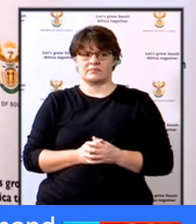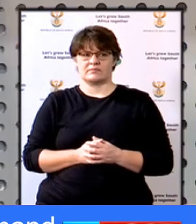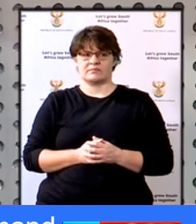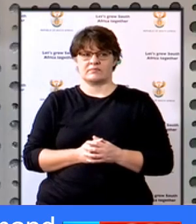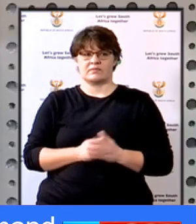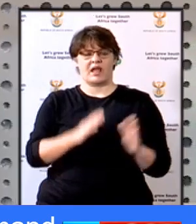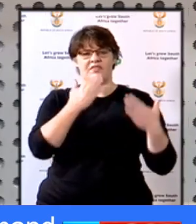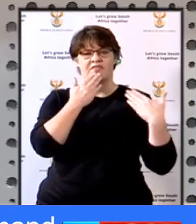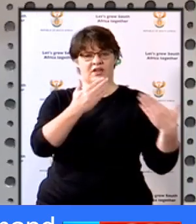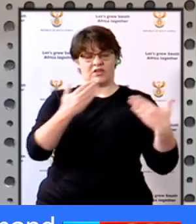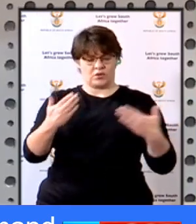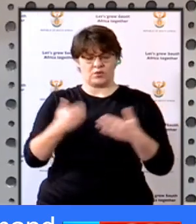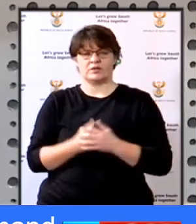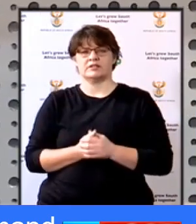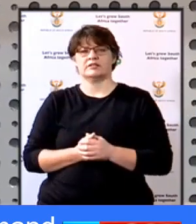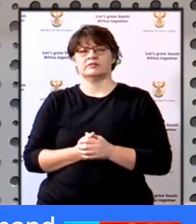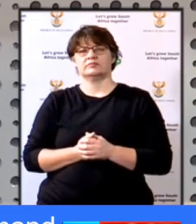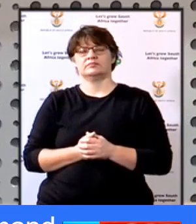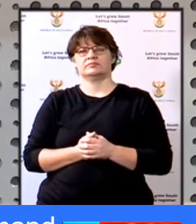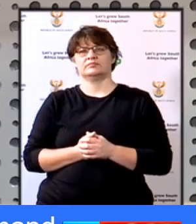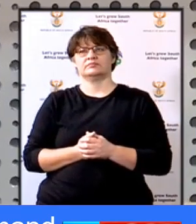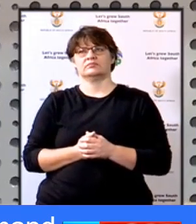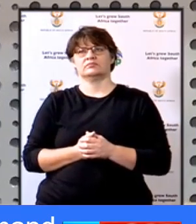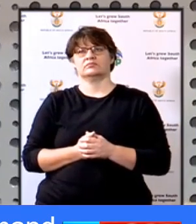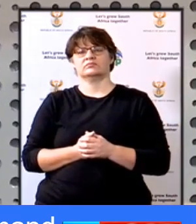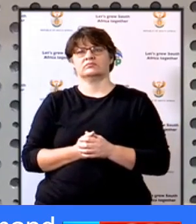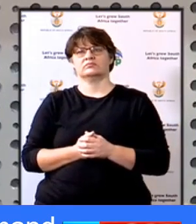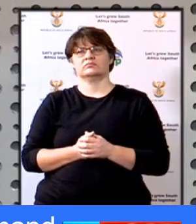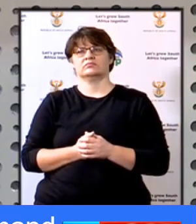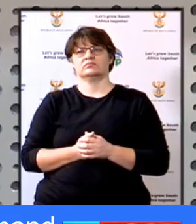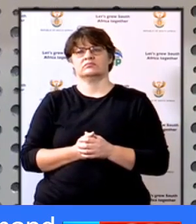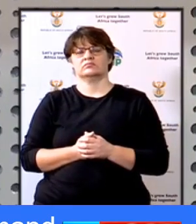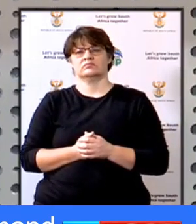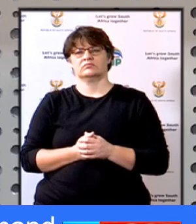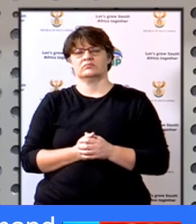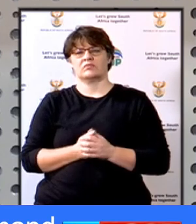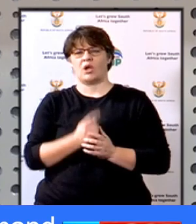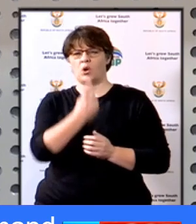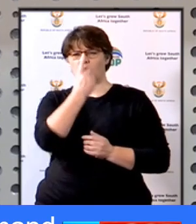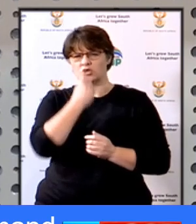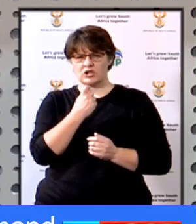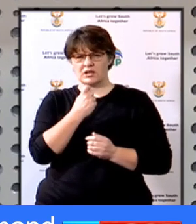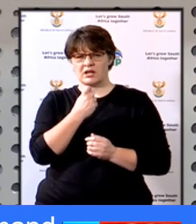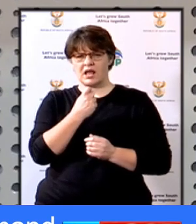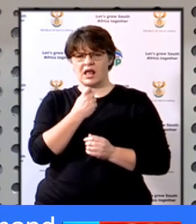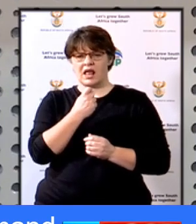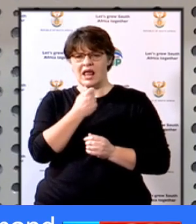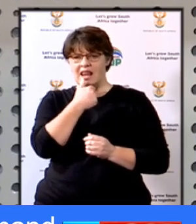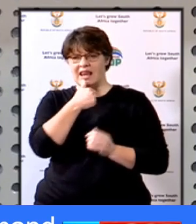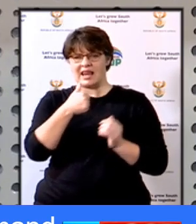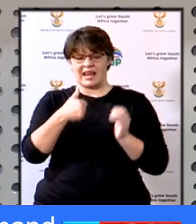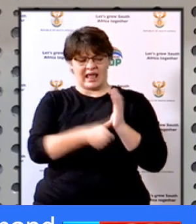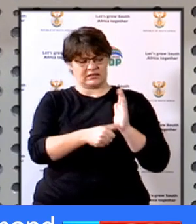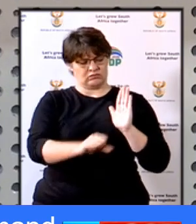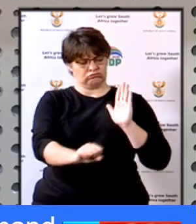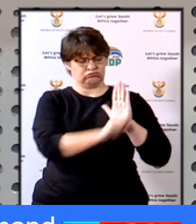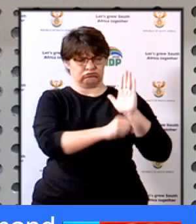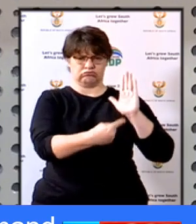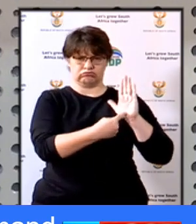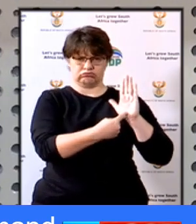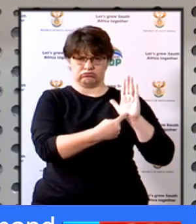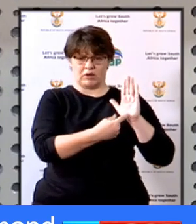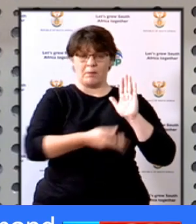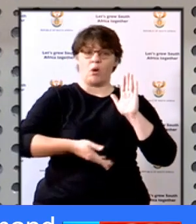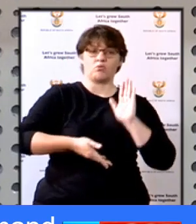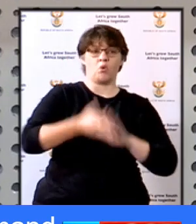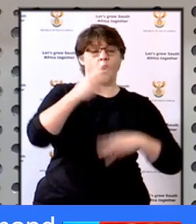Thank you very much. On the question that was asked about permits under level 3,